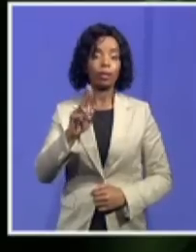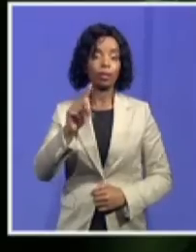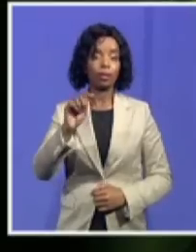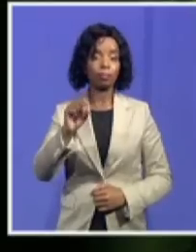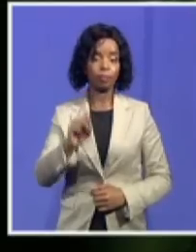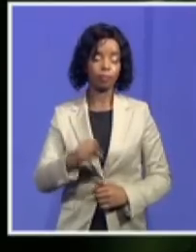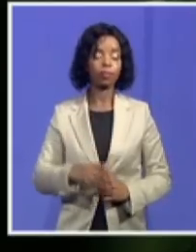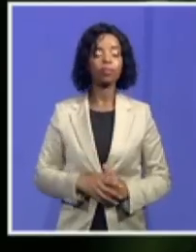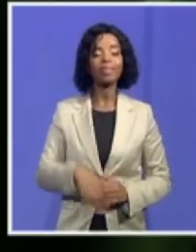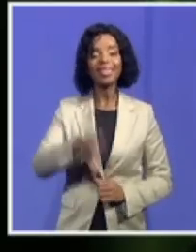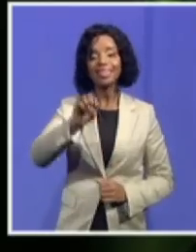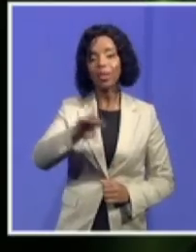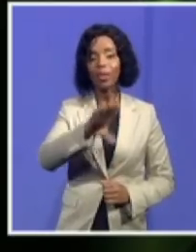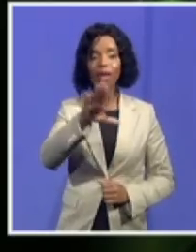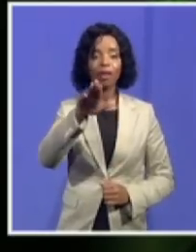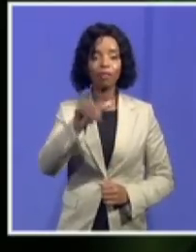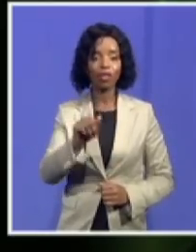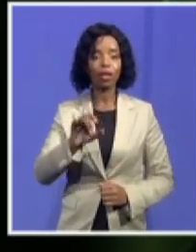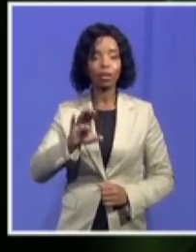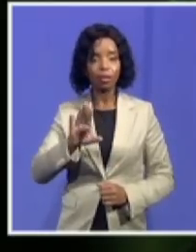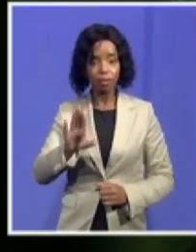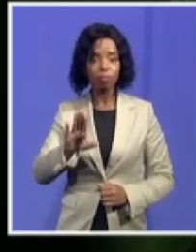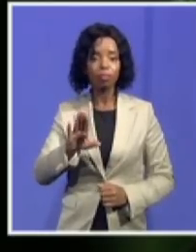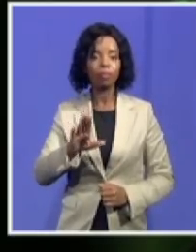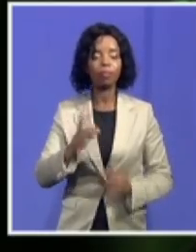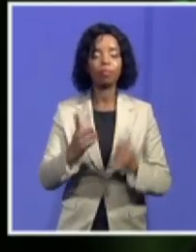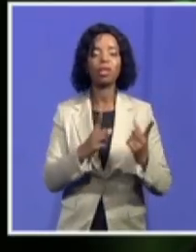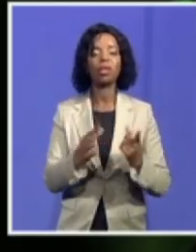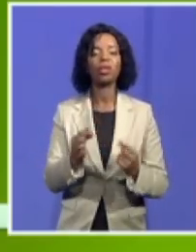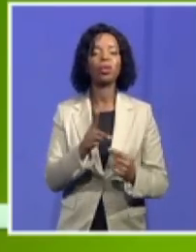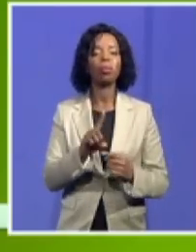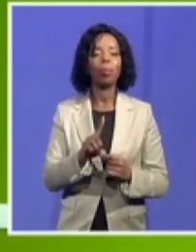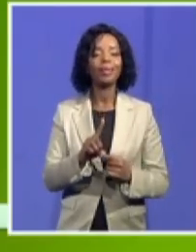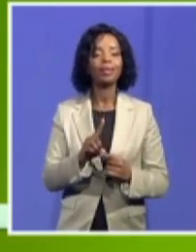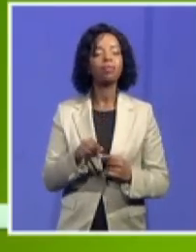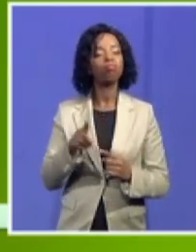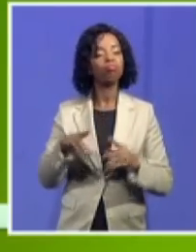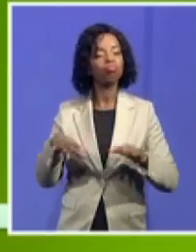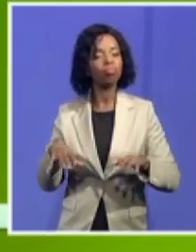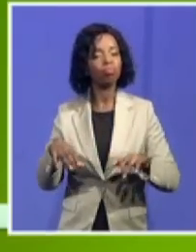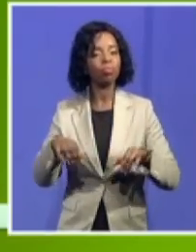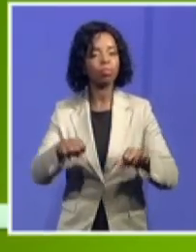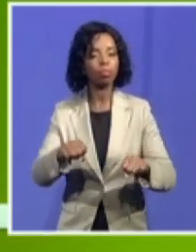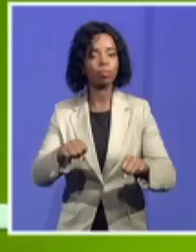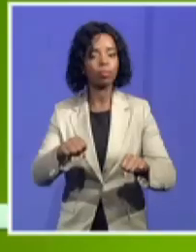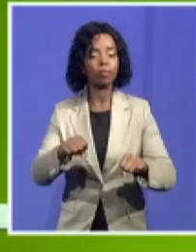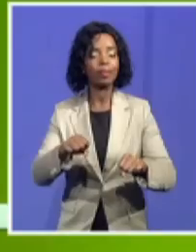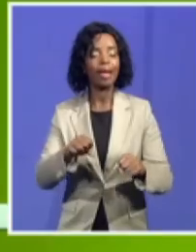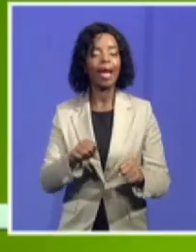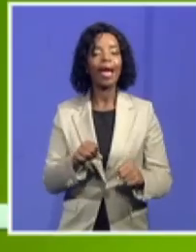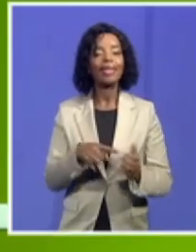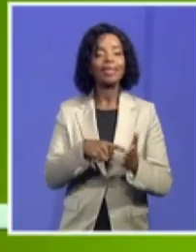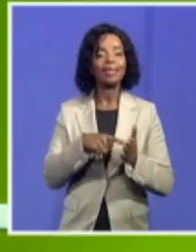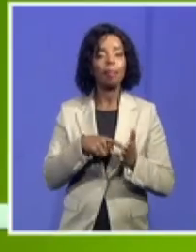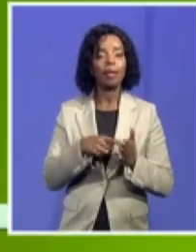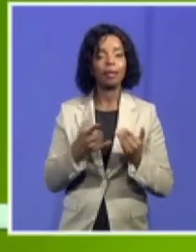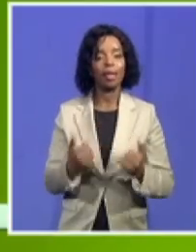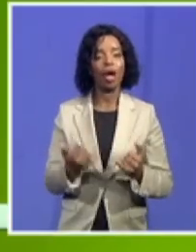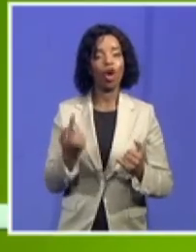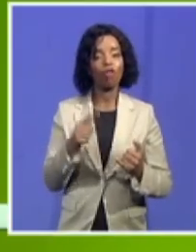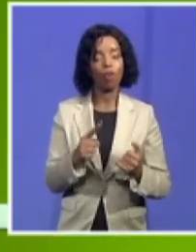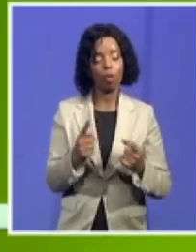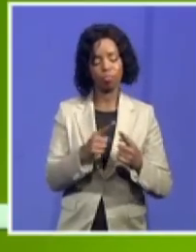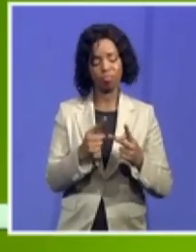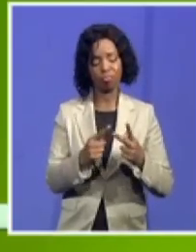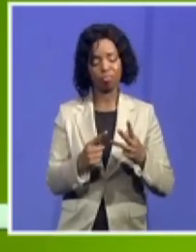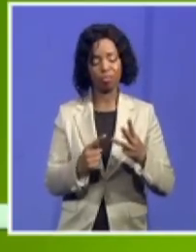is perfectly poised to take advantage of the growing demand for such metals. At